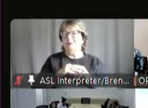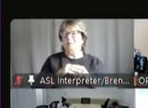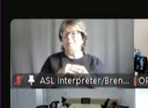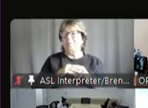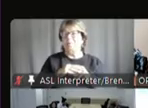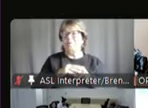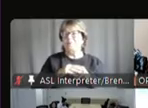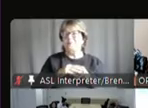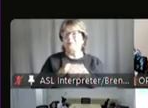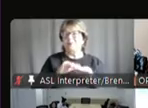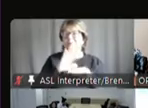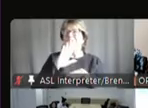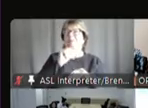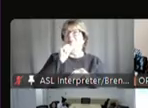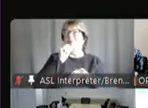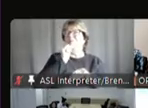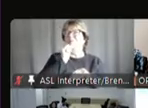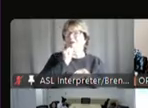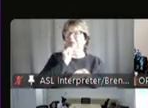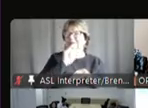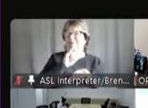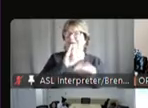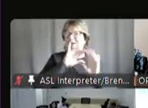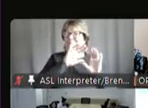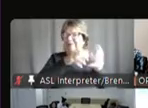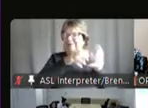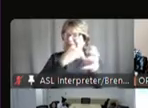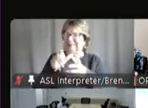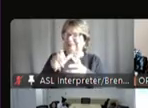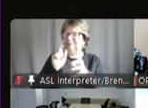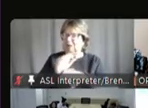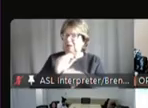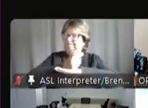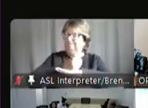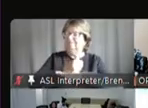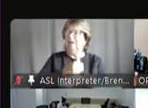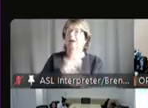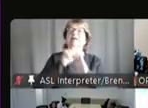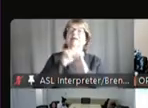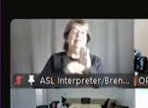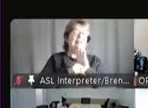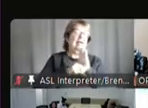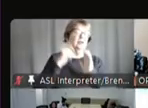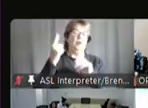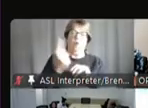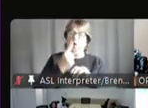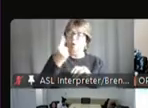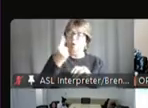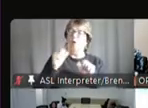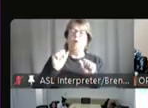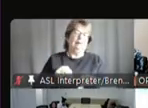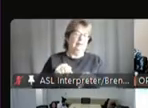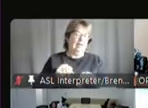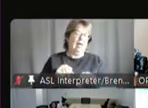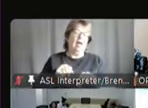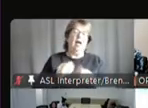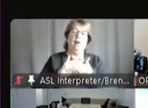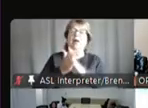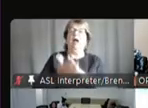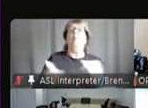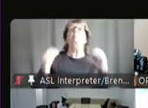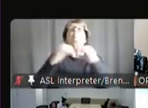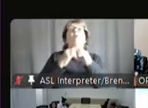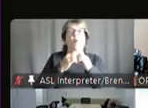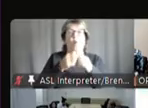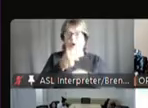privacy that entities must enact. States are always able to become more restrictive, and